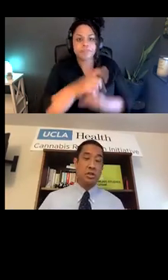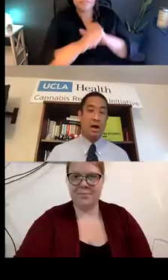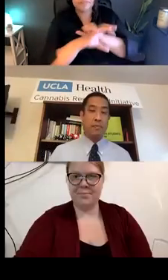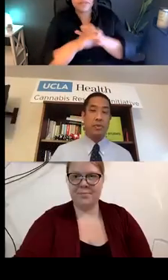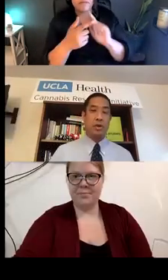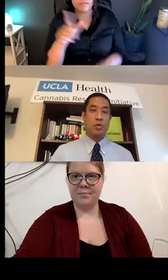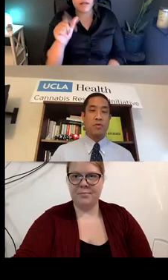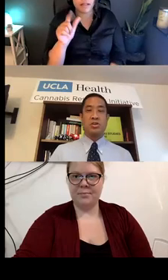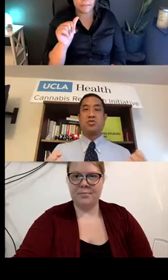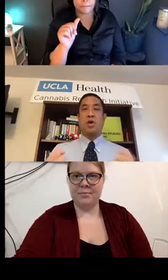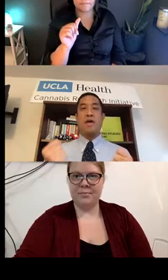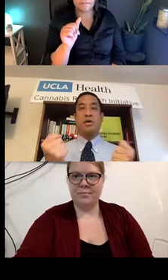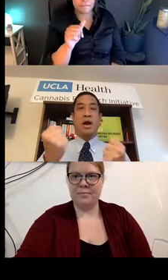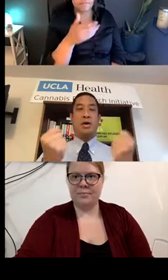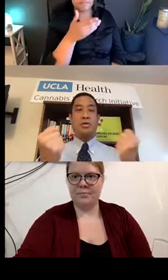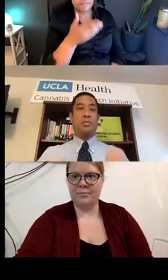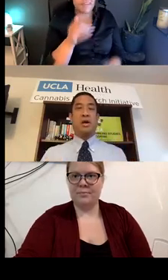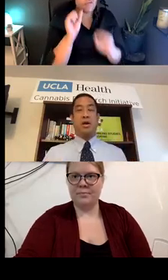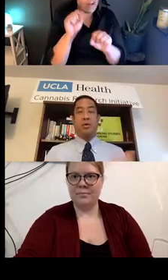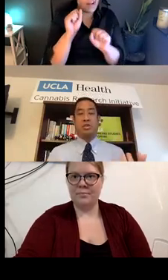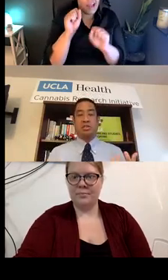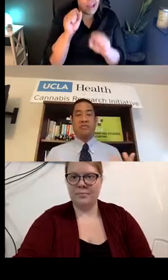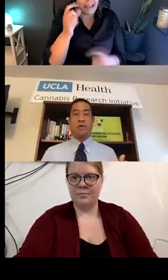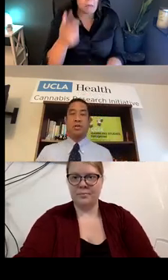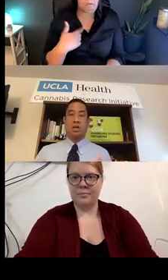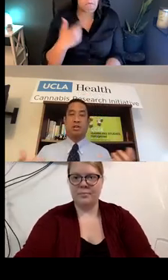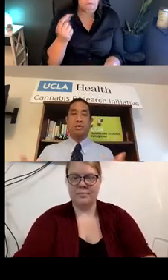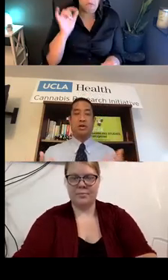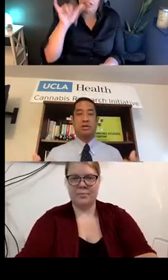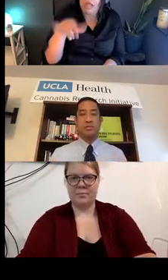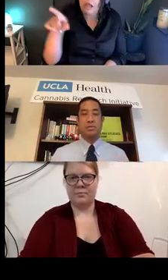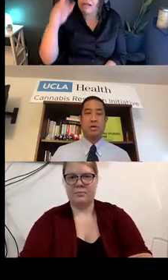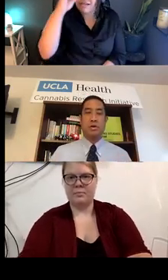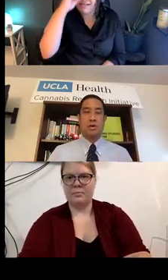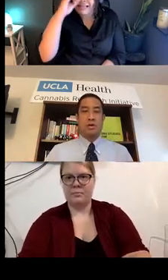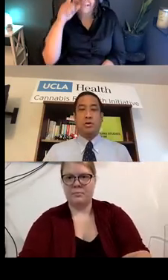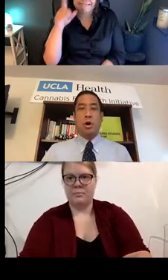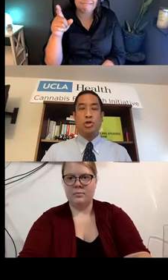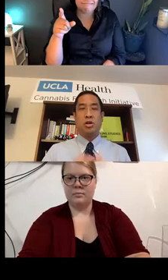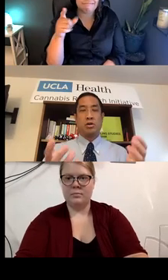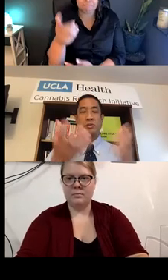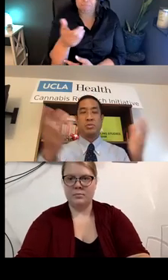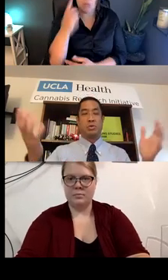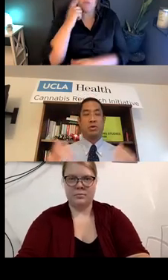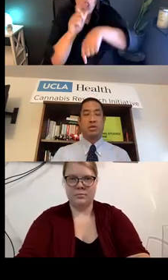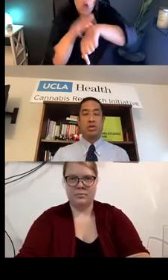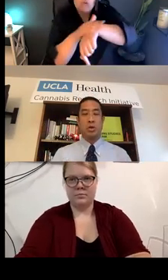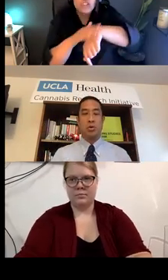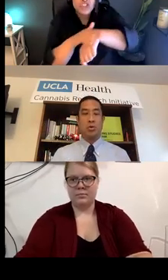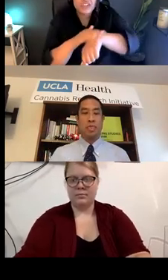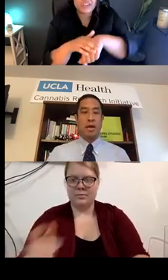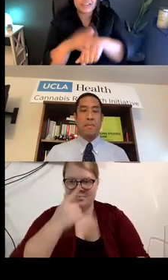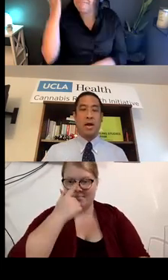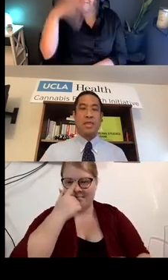Angeles. If you're just driving around, you're gonna be like, I don't know what this is for. You think it's for like some lotion or some sort of like